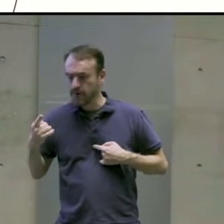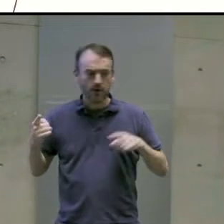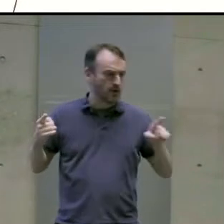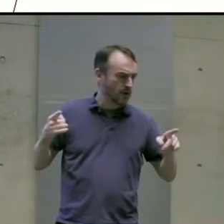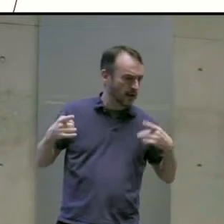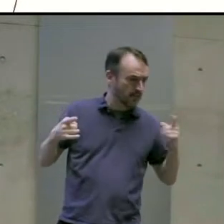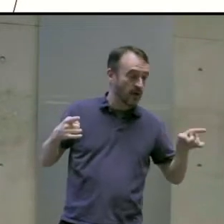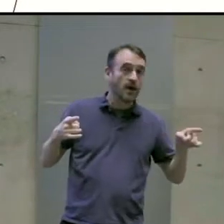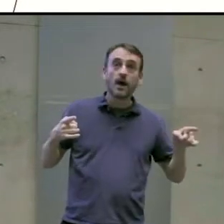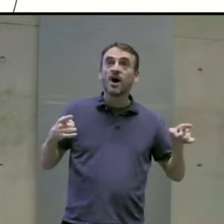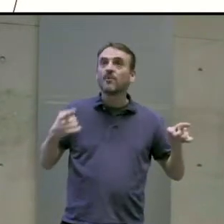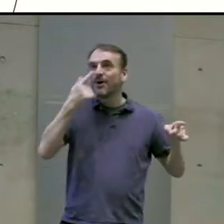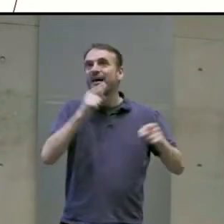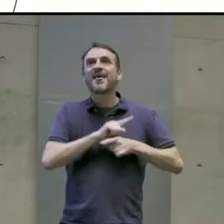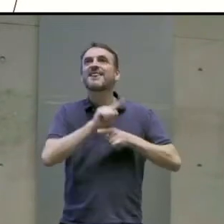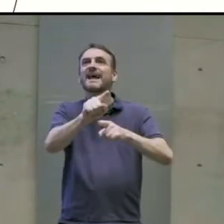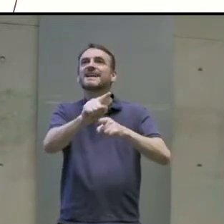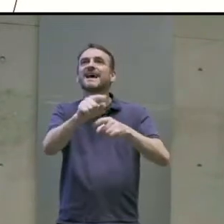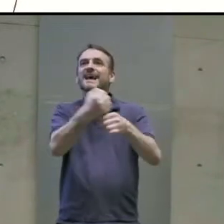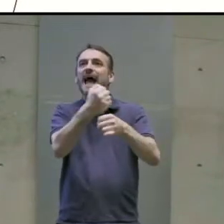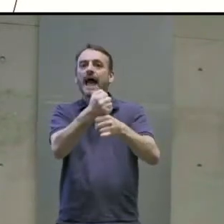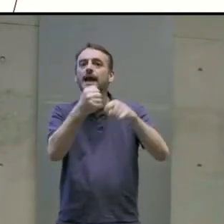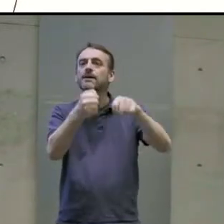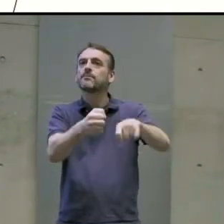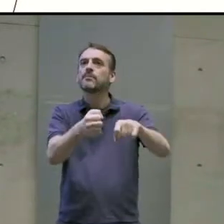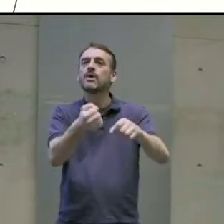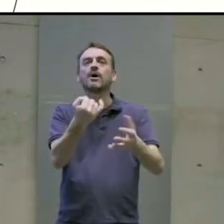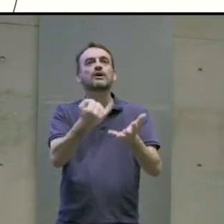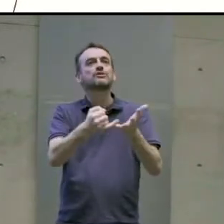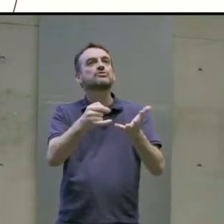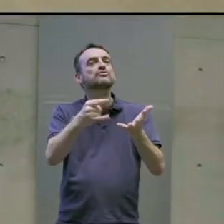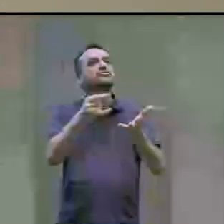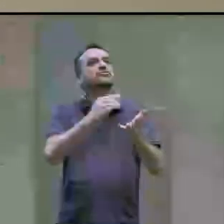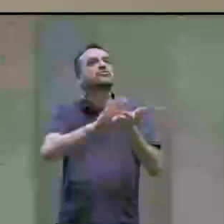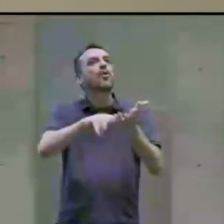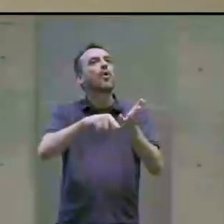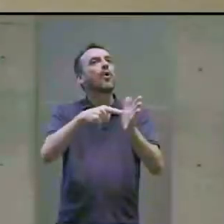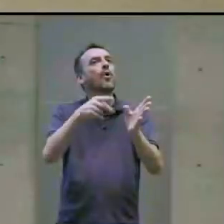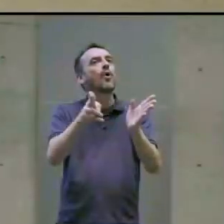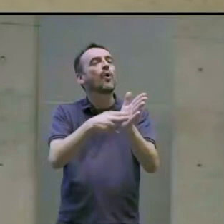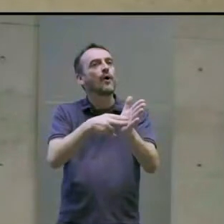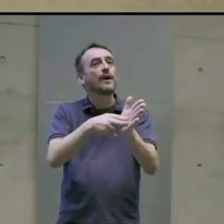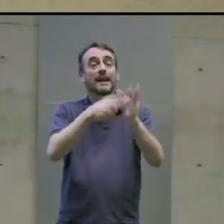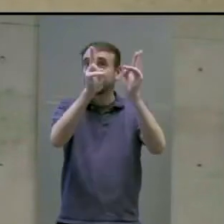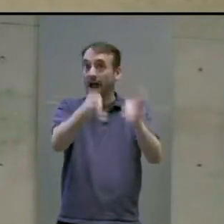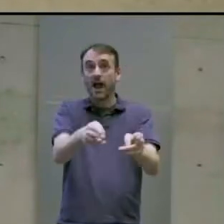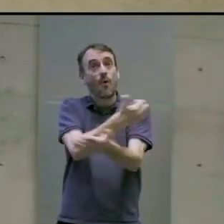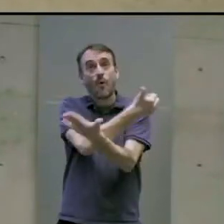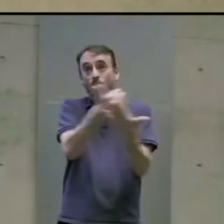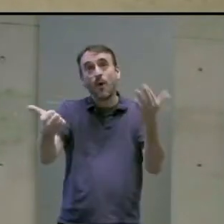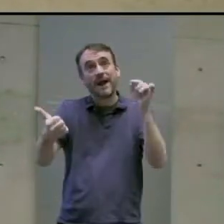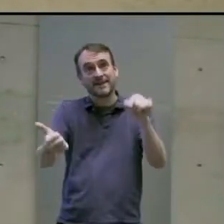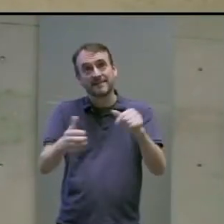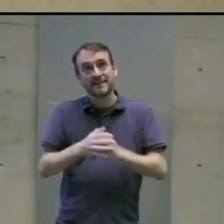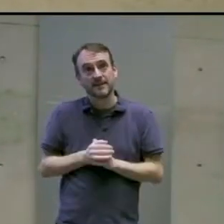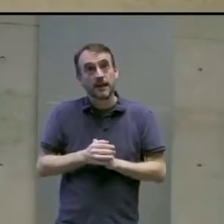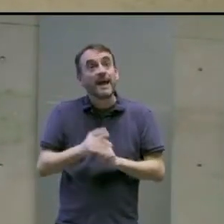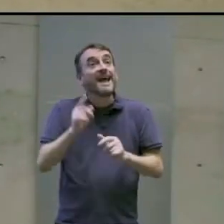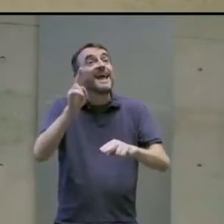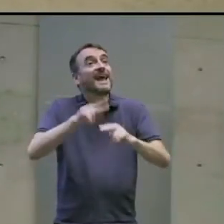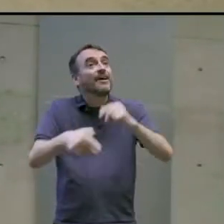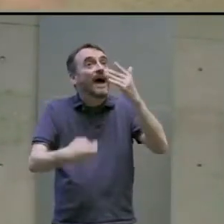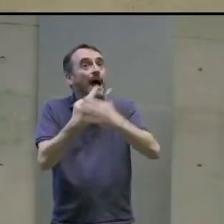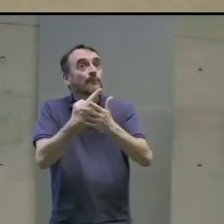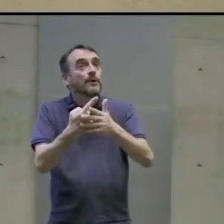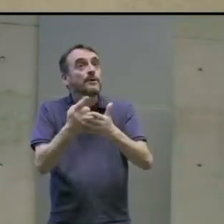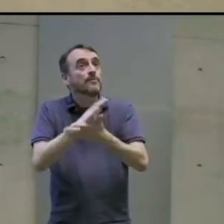dies every time, no matter what you choose. The only thing that this does is it sets a precedence for the player to not trust you if you